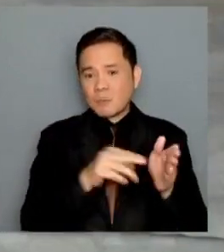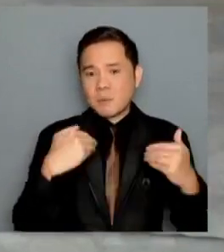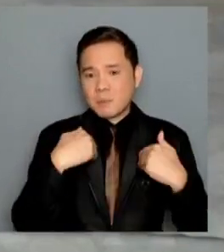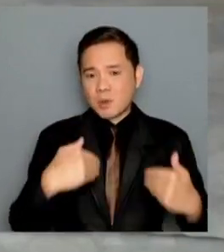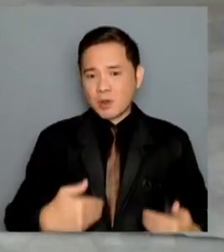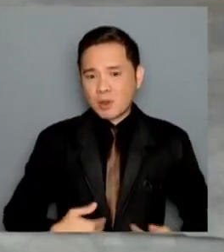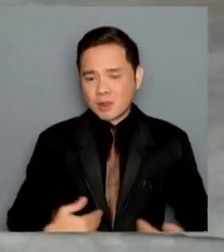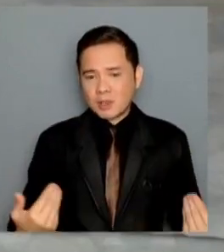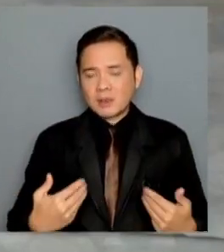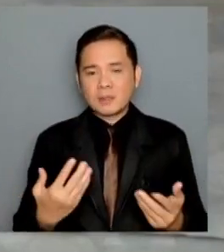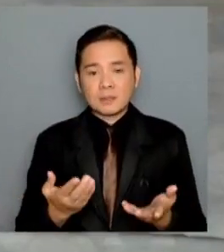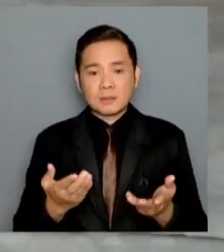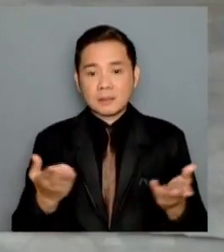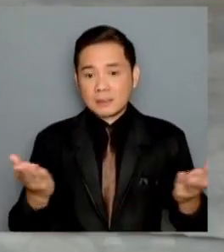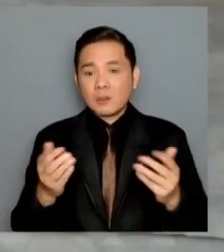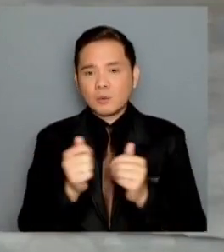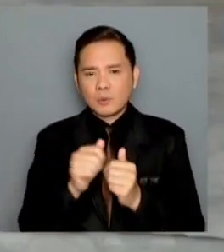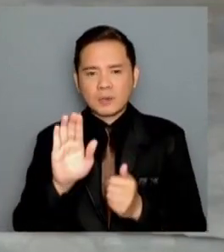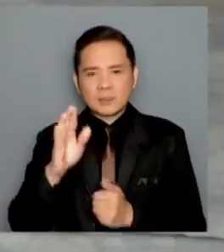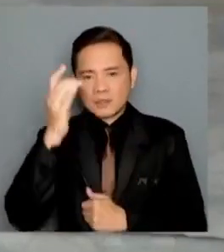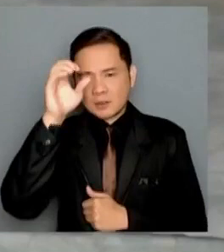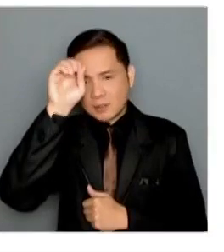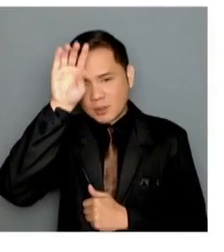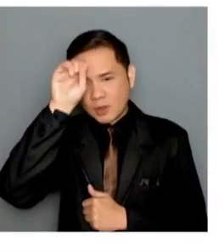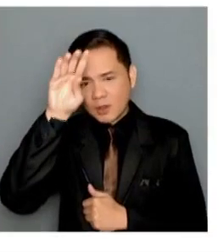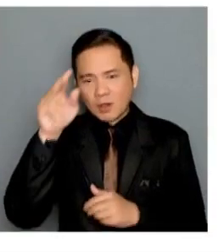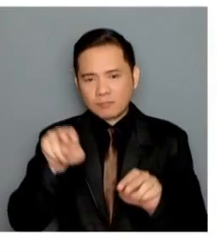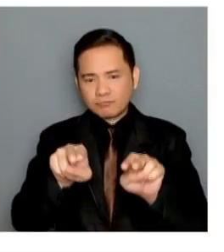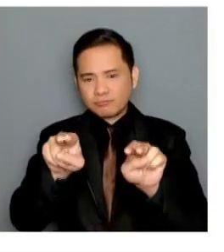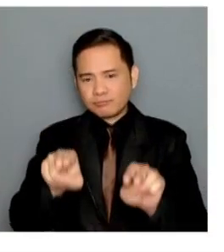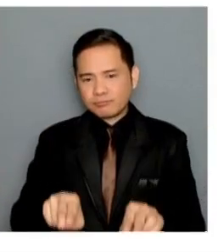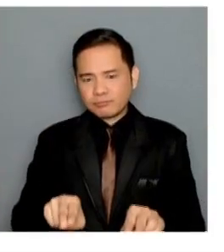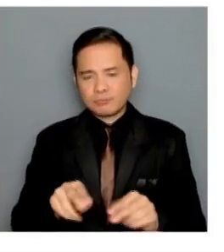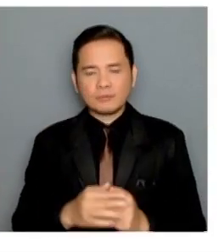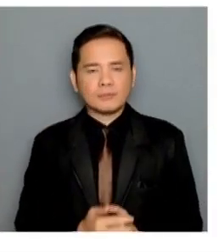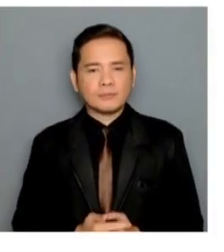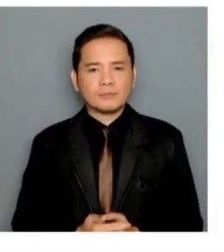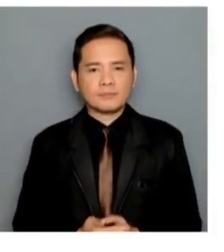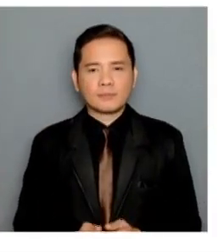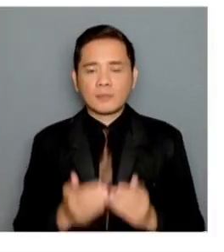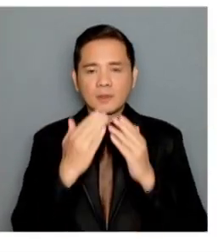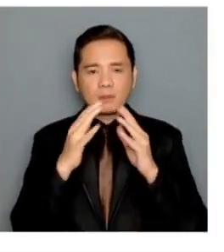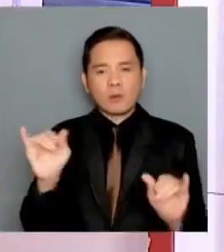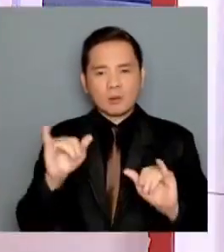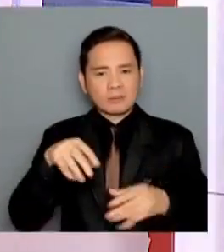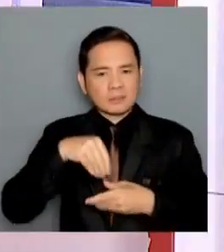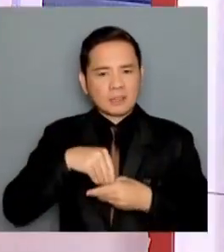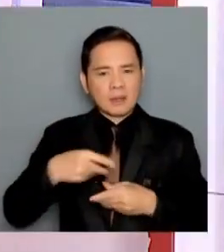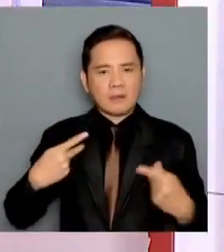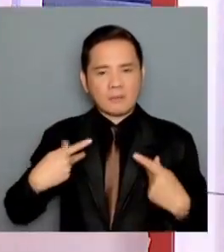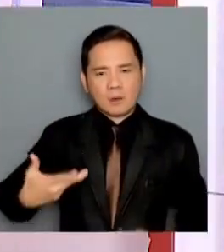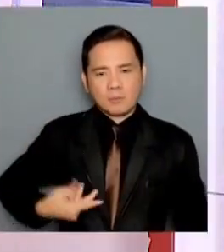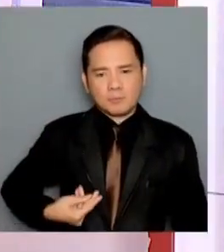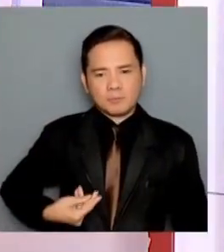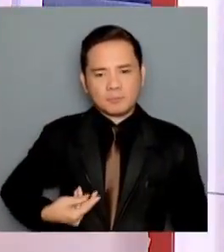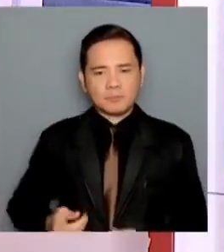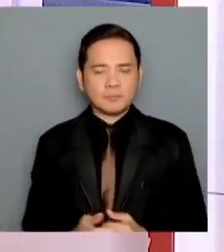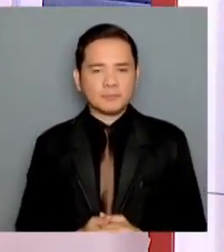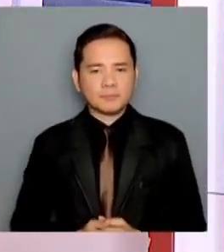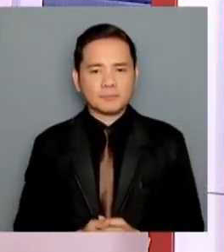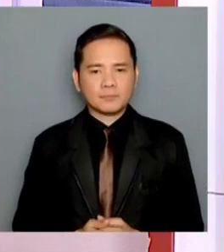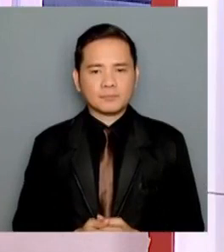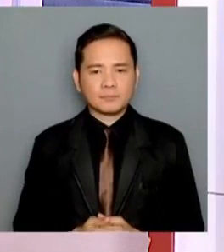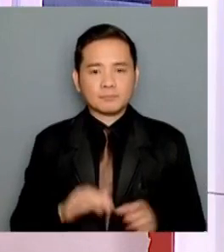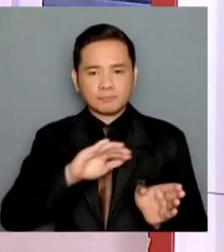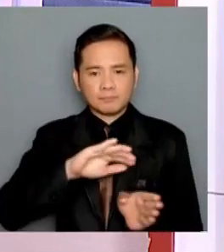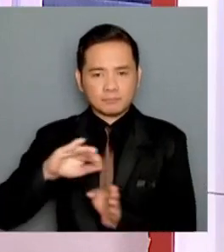resting place along with his grandfather. Stanley? All right, thank you so much for the update, Bianca Dava. In other news, the former chairman